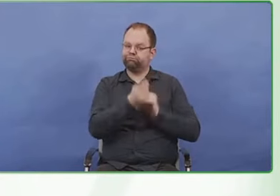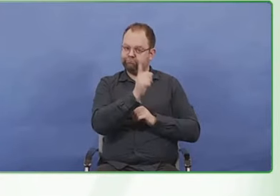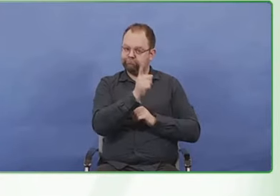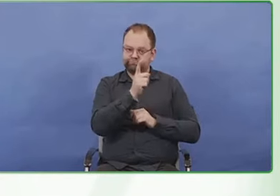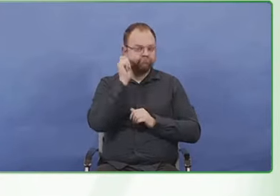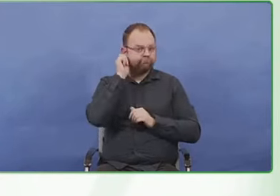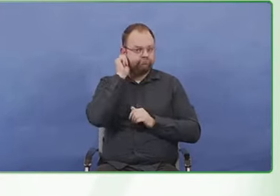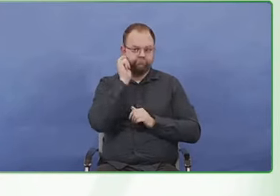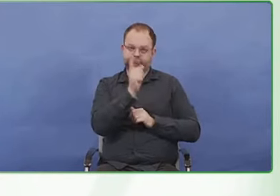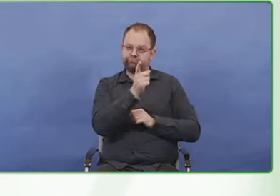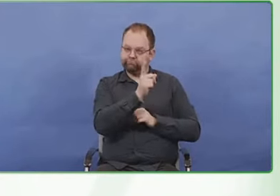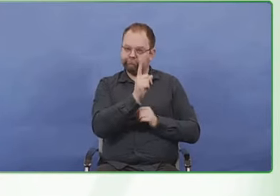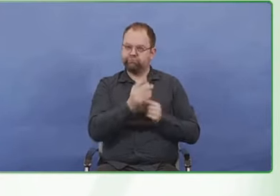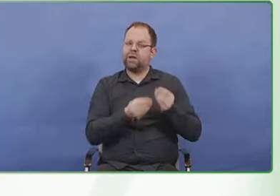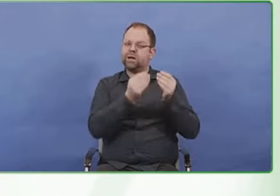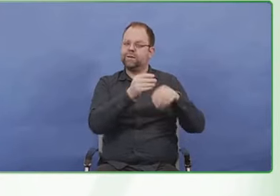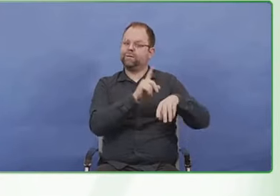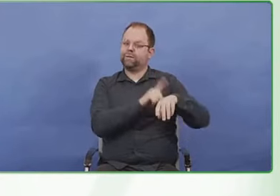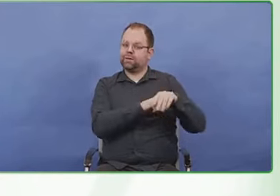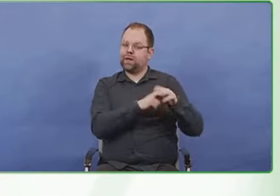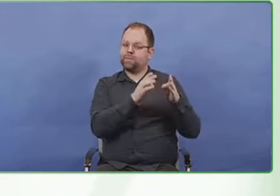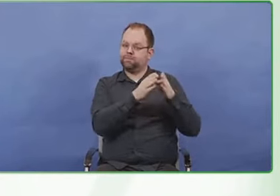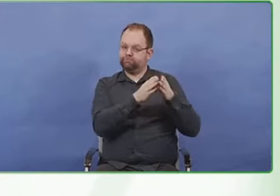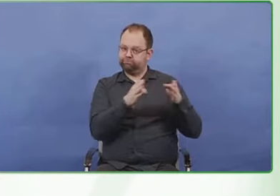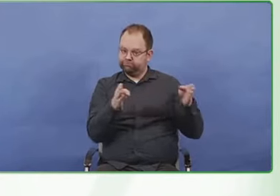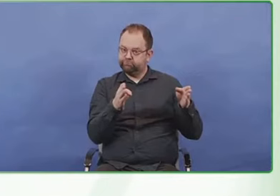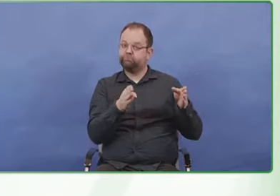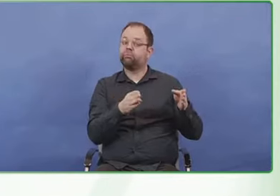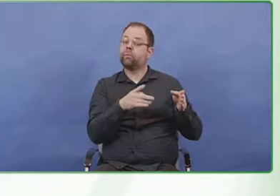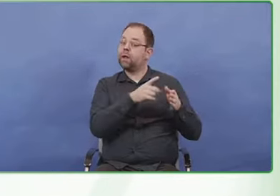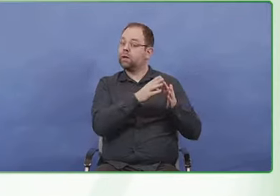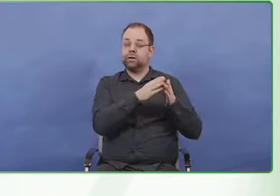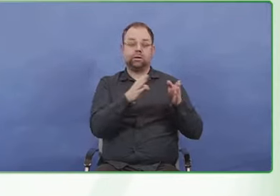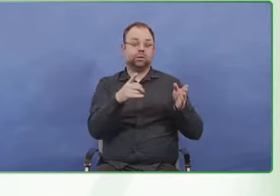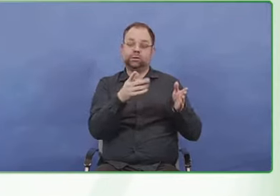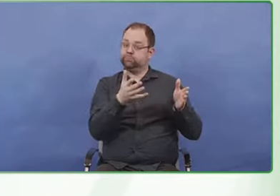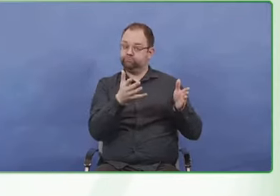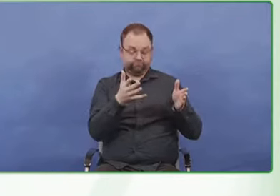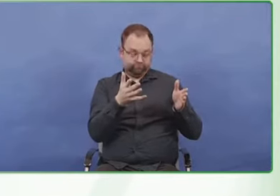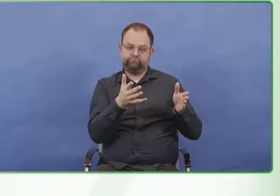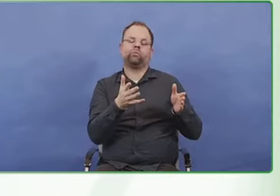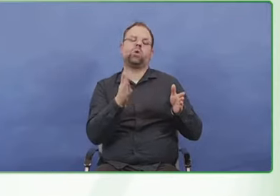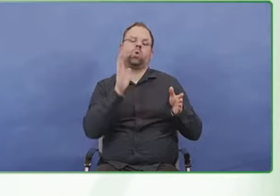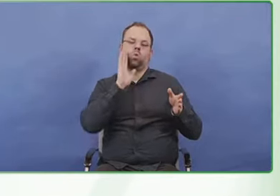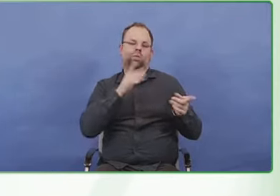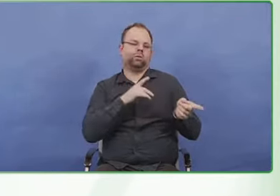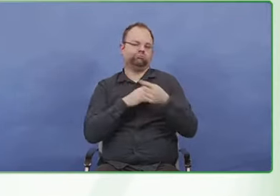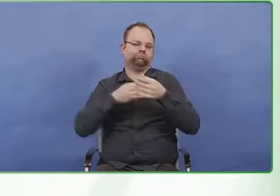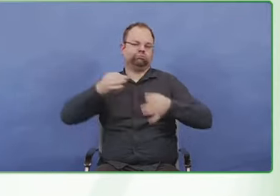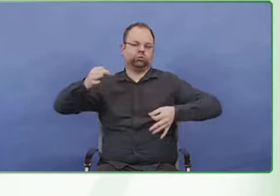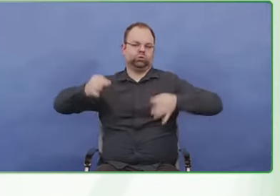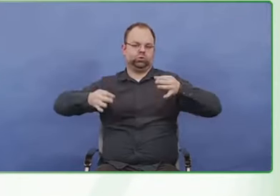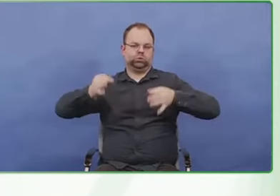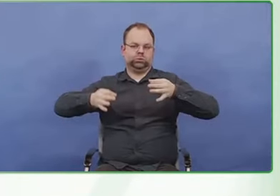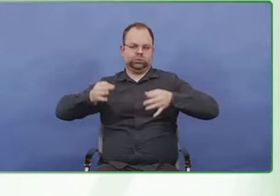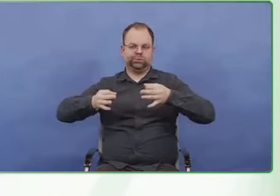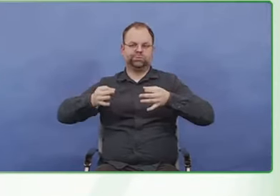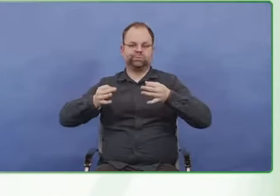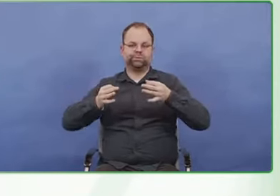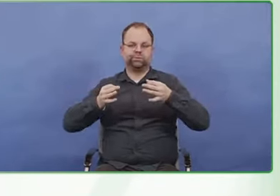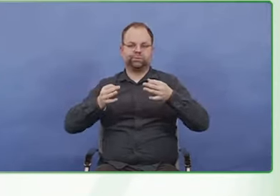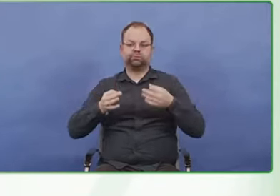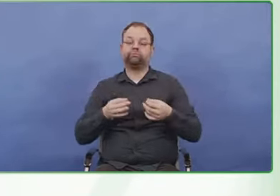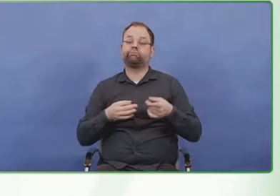ones, were lack of effective enforcement of the accessibility provisions. There was no